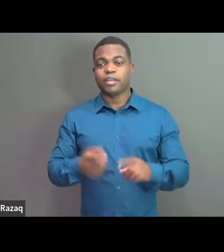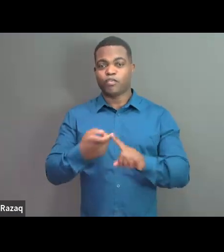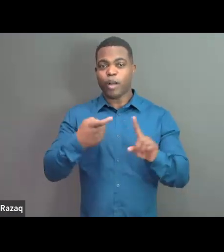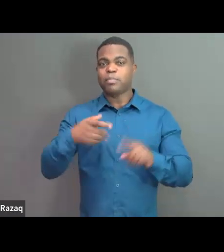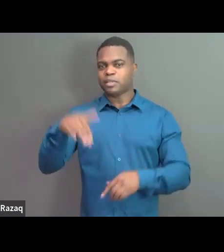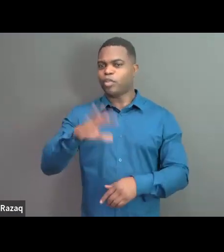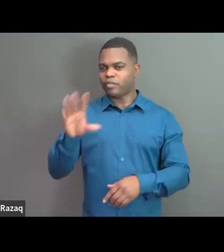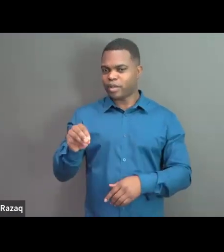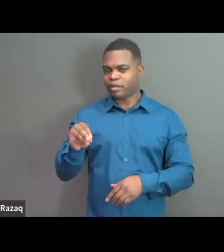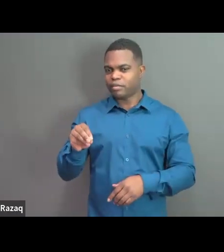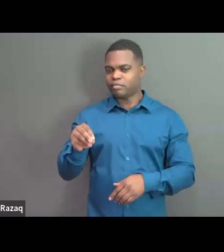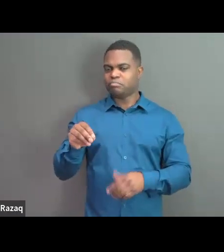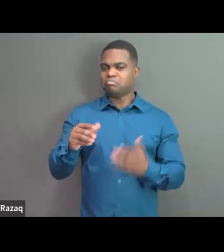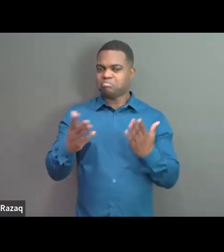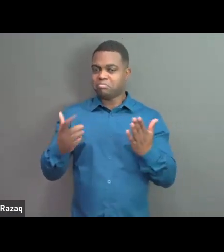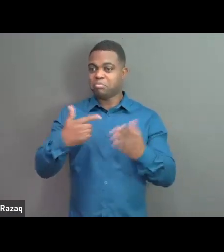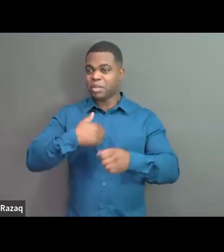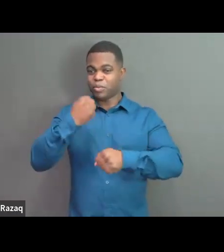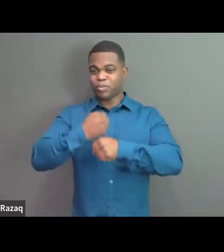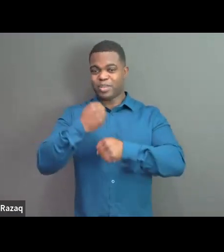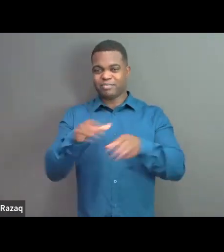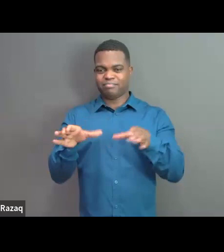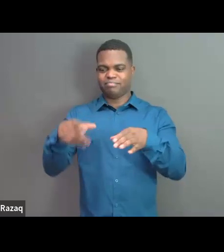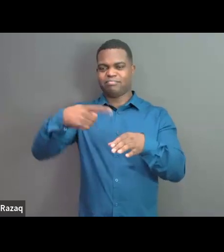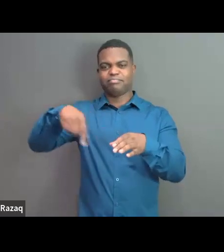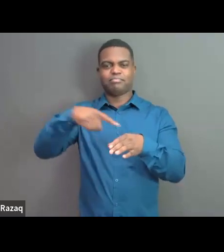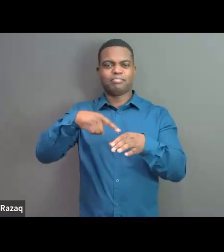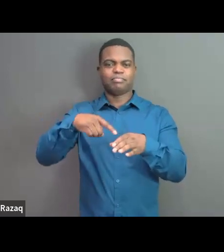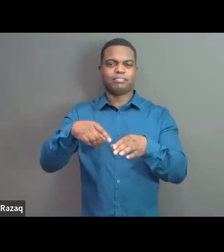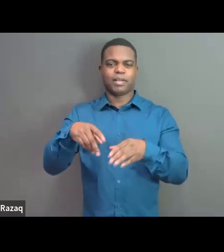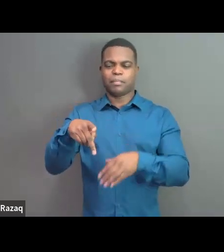coordinator. The late 50s,